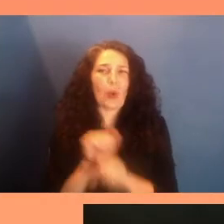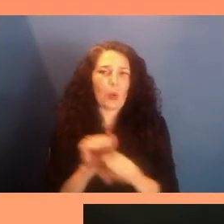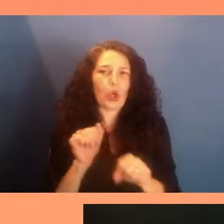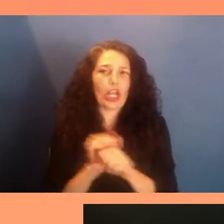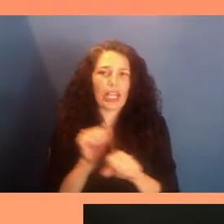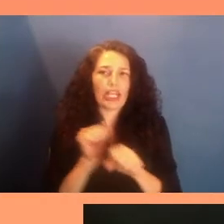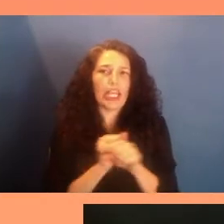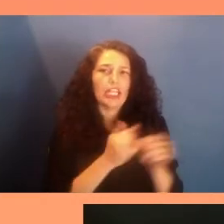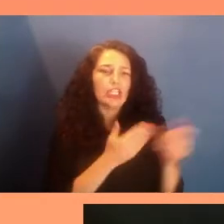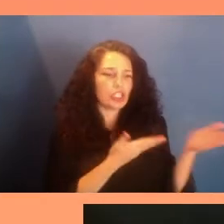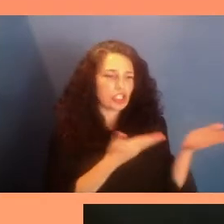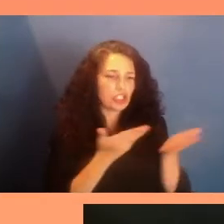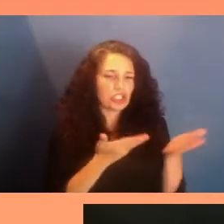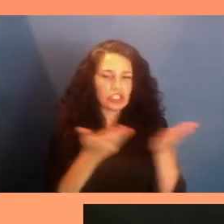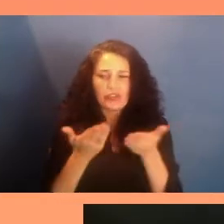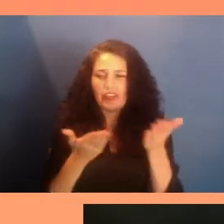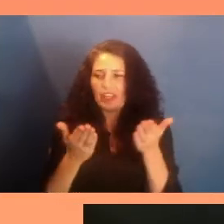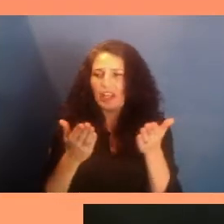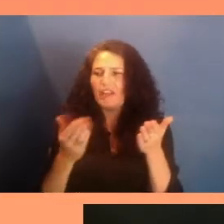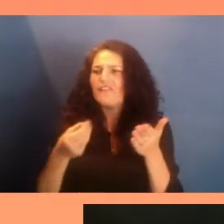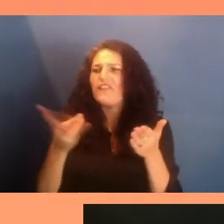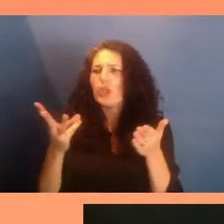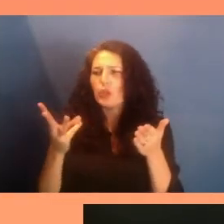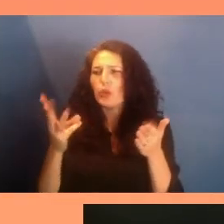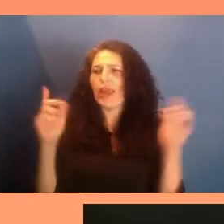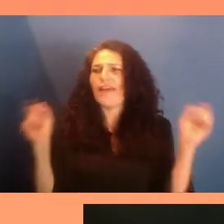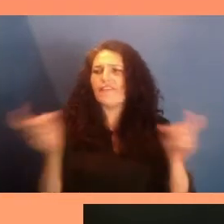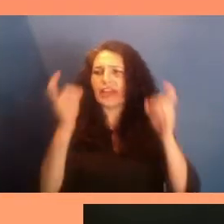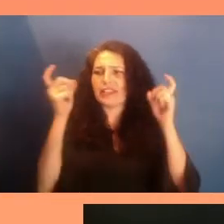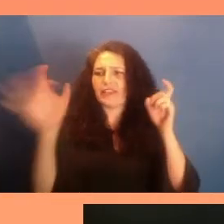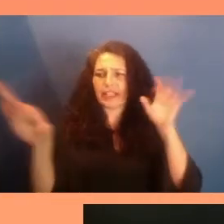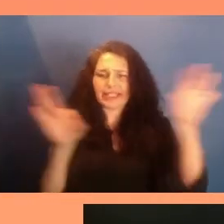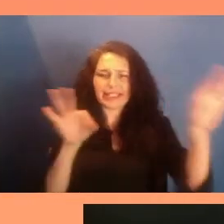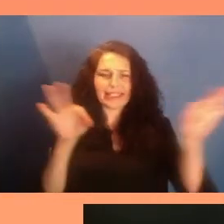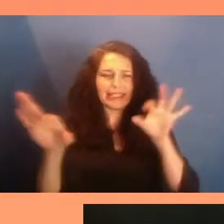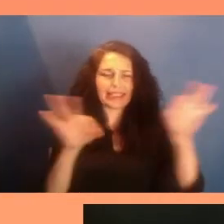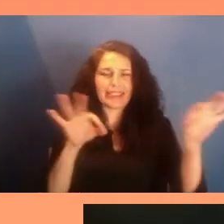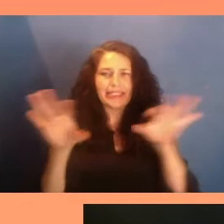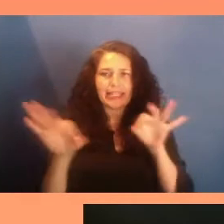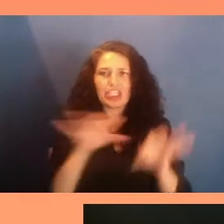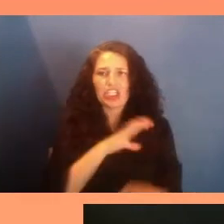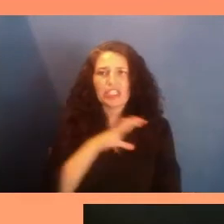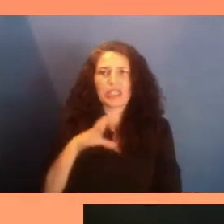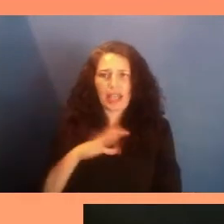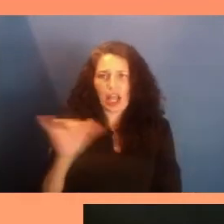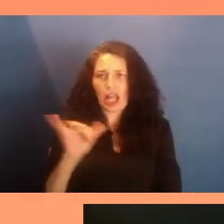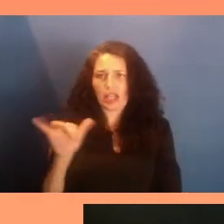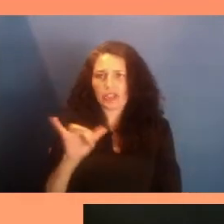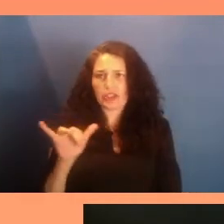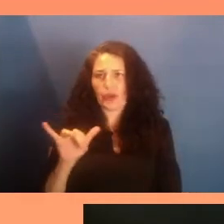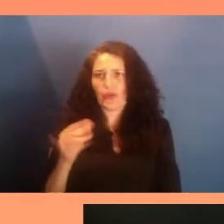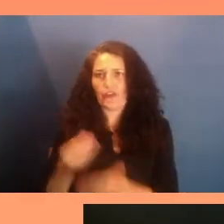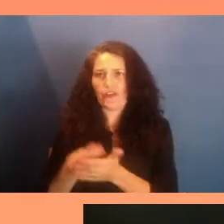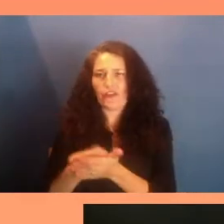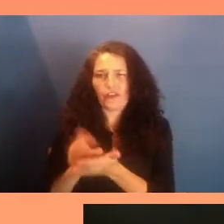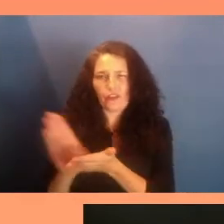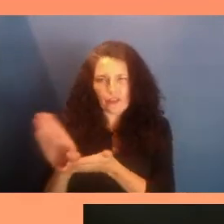few festival selection committees and funding juries, I have kind of rounded